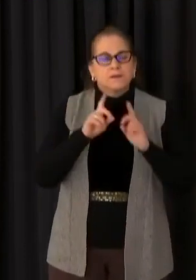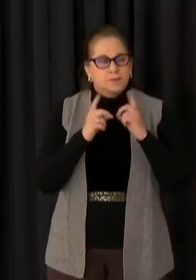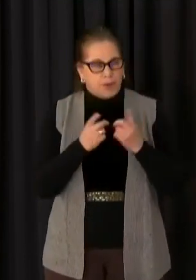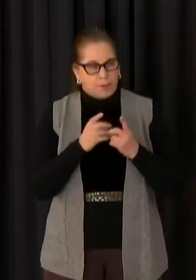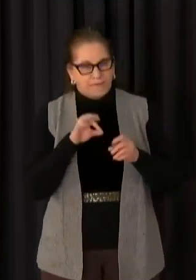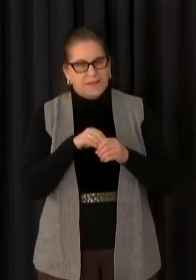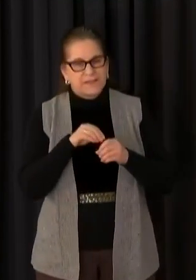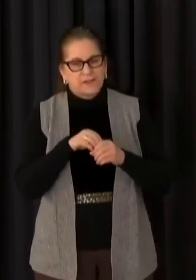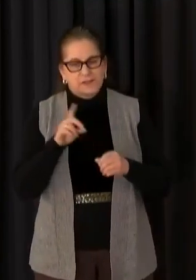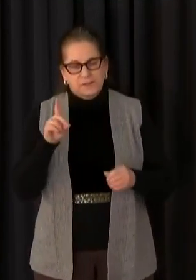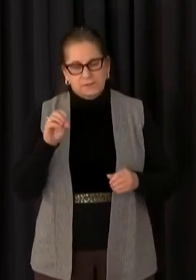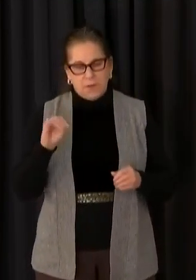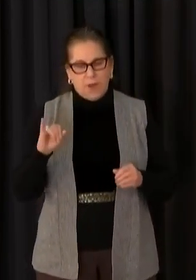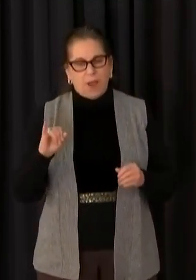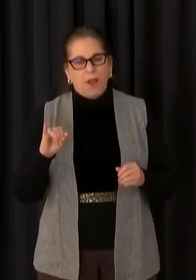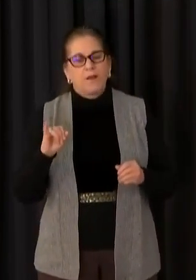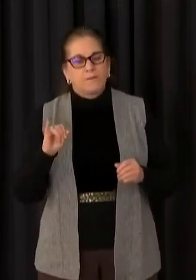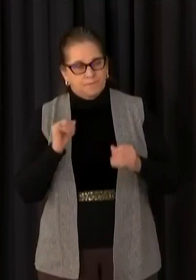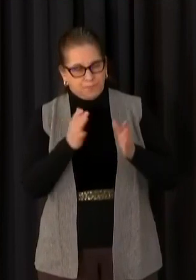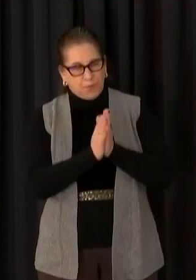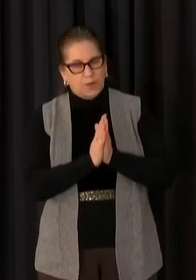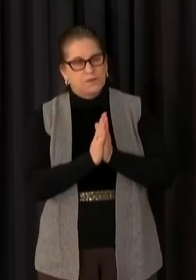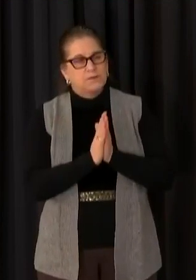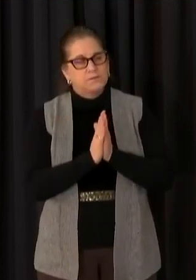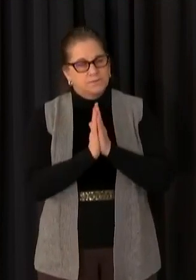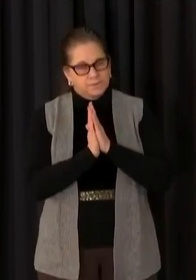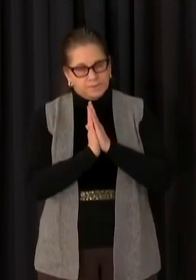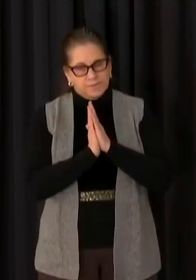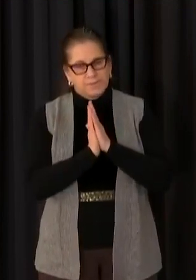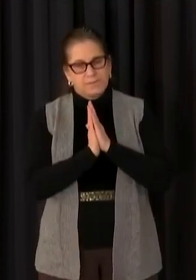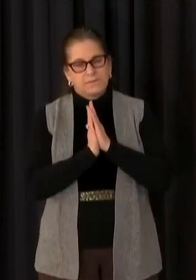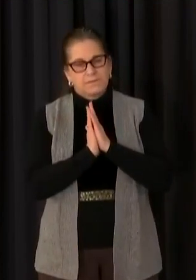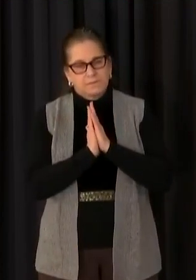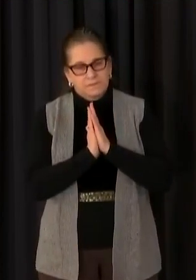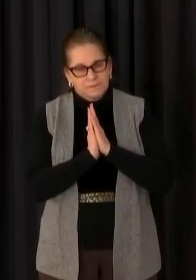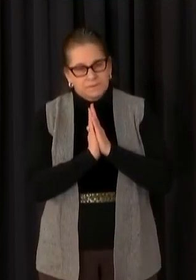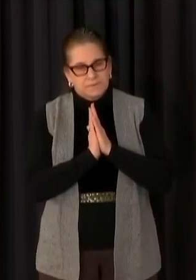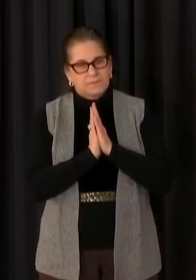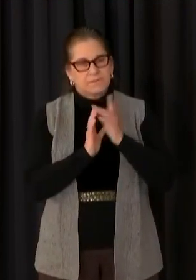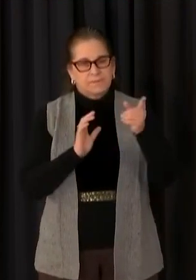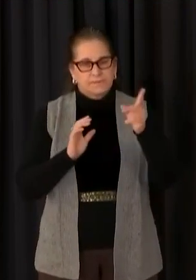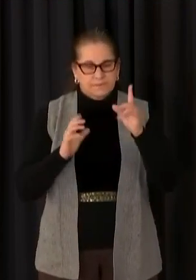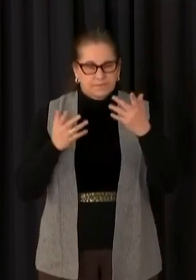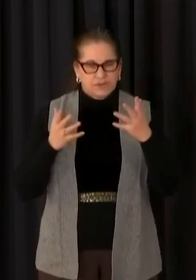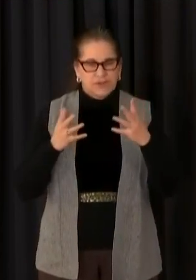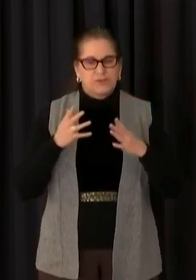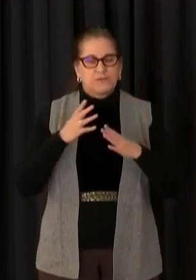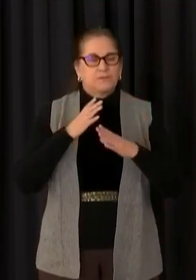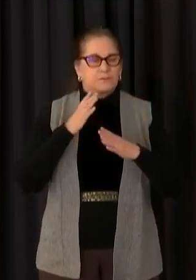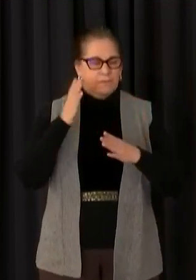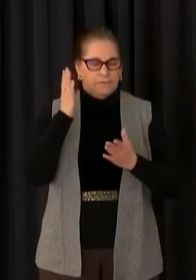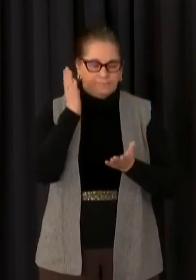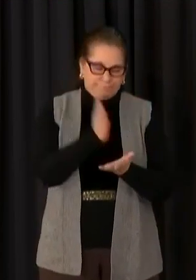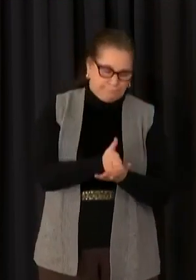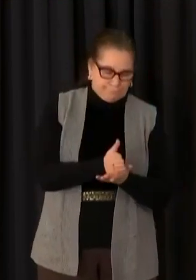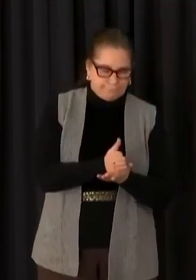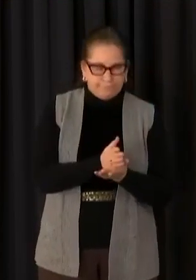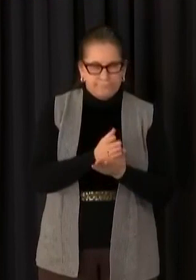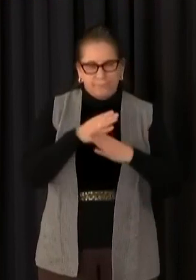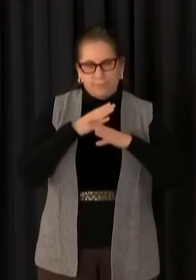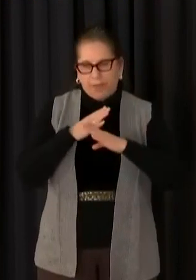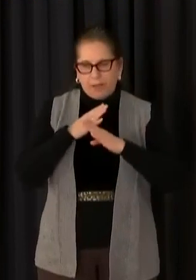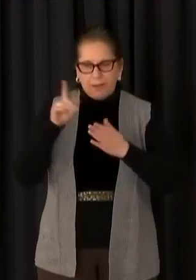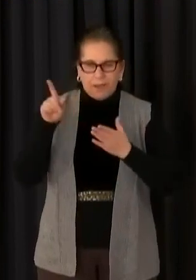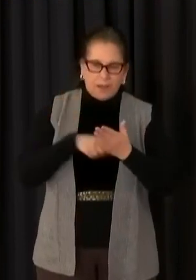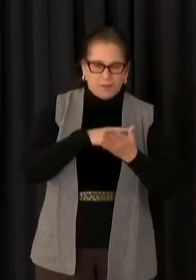but how do you balance that with Americans' guaranteed First Amendment right to gather and protest? Well, Michael,